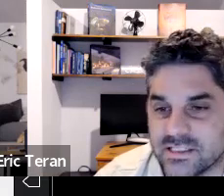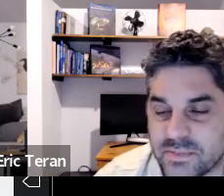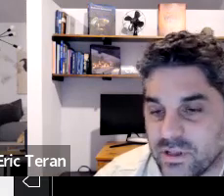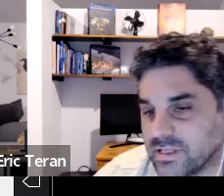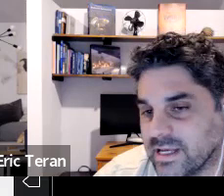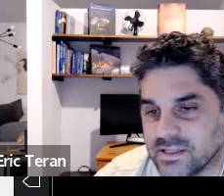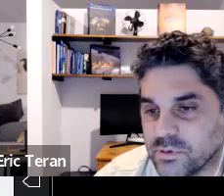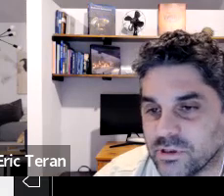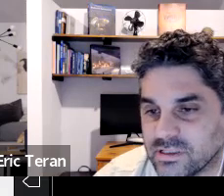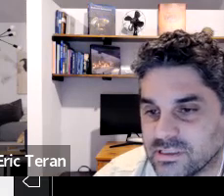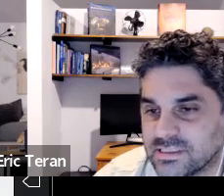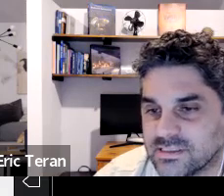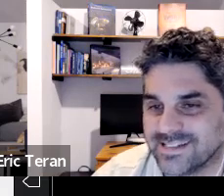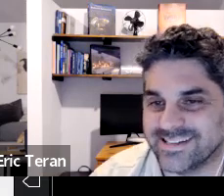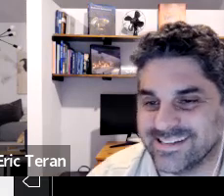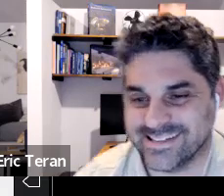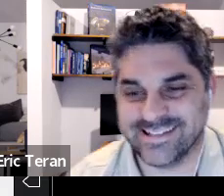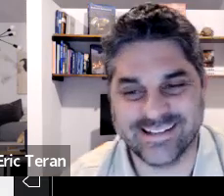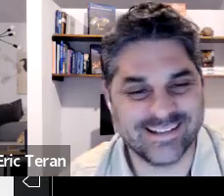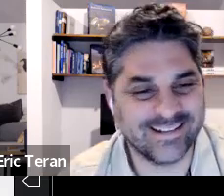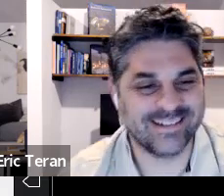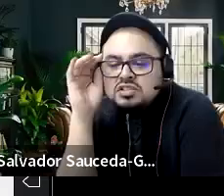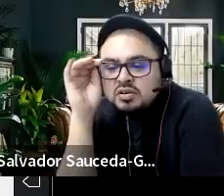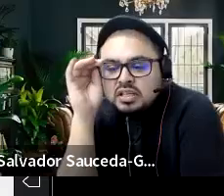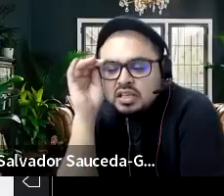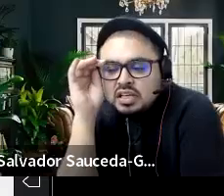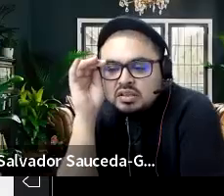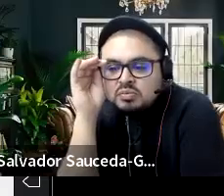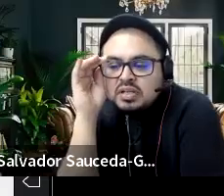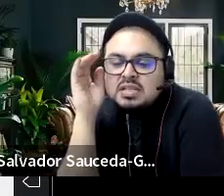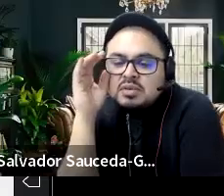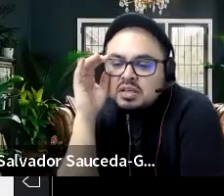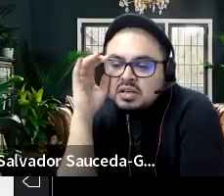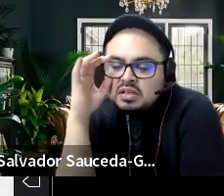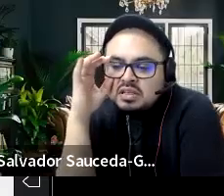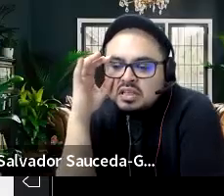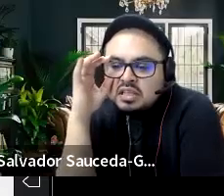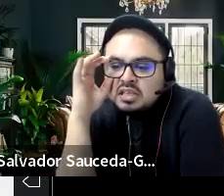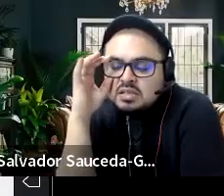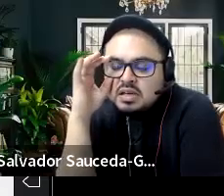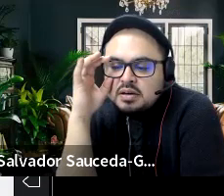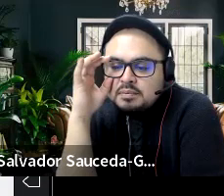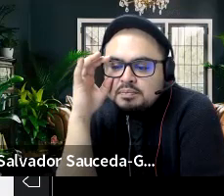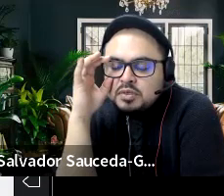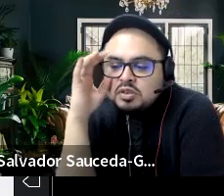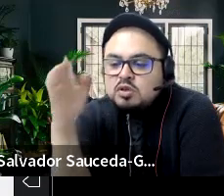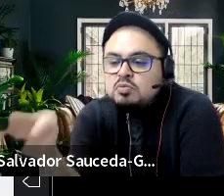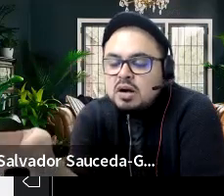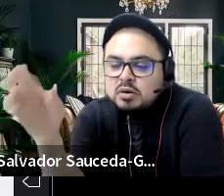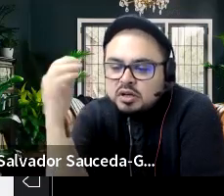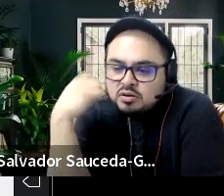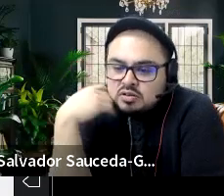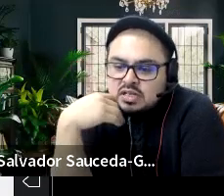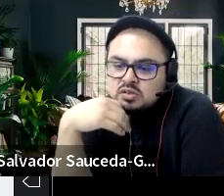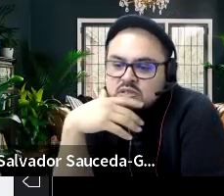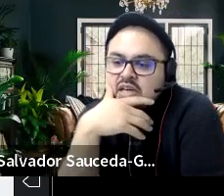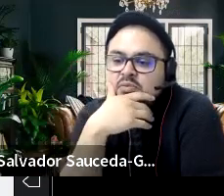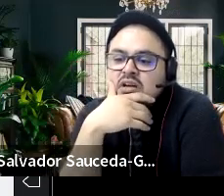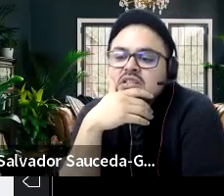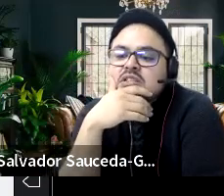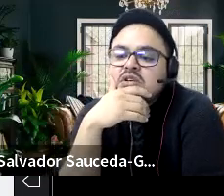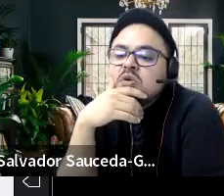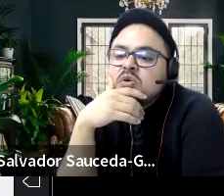through. I don't like when they do that. So, you know, definitely willing, you know, I'm not going to plow through this if this